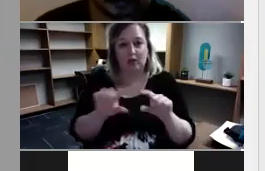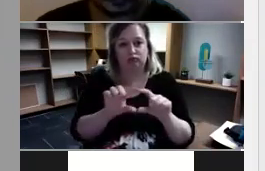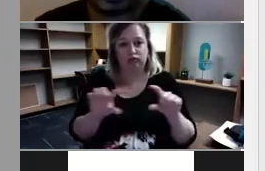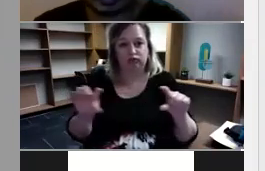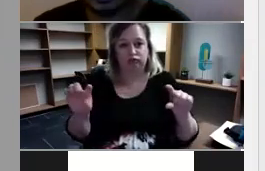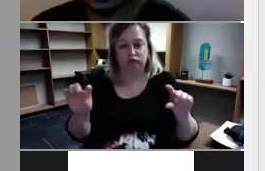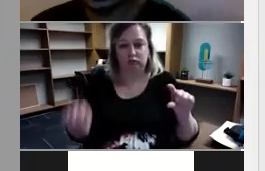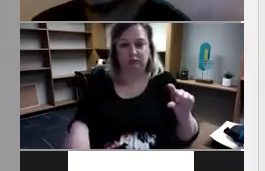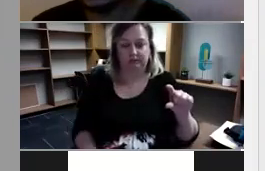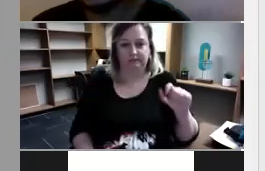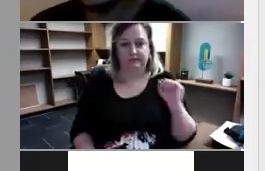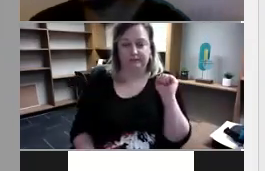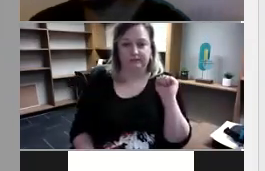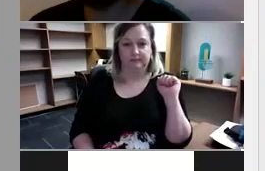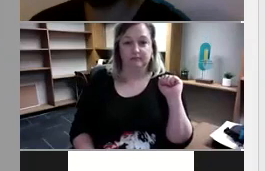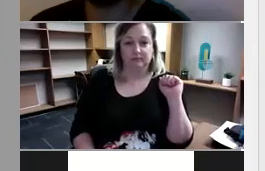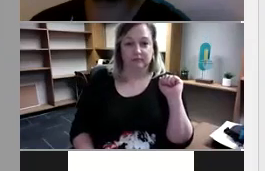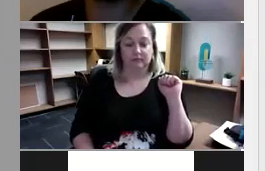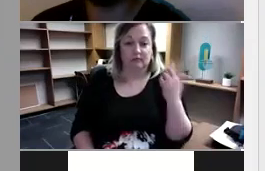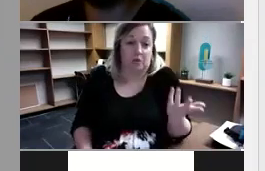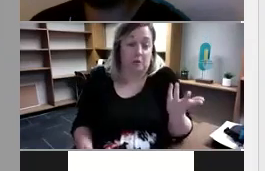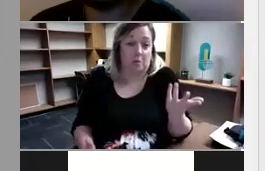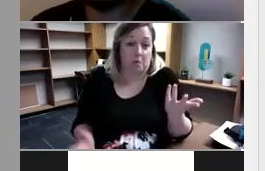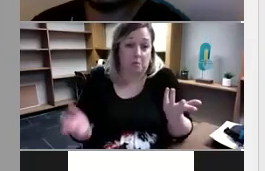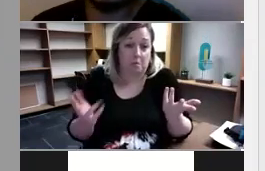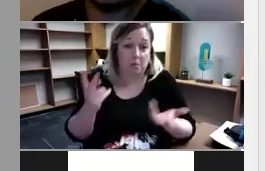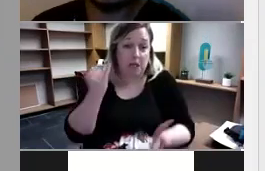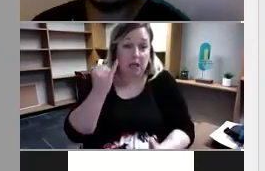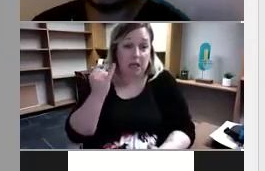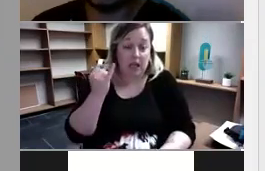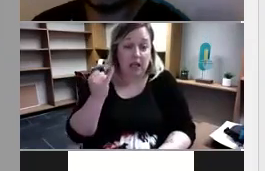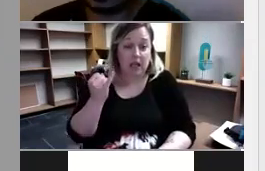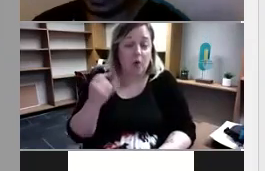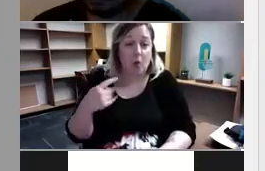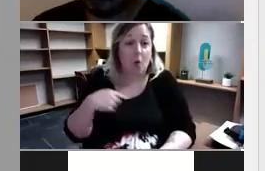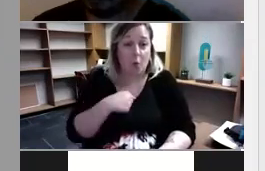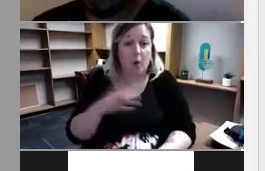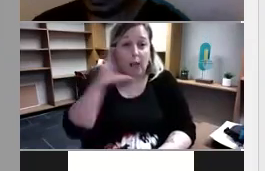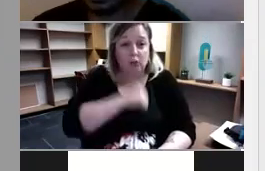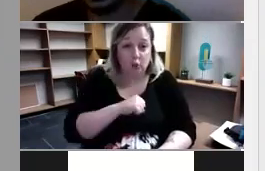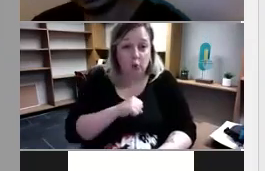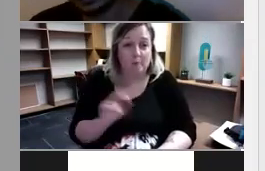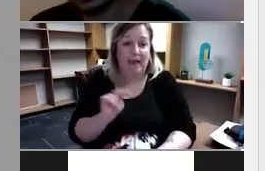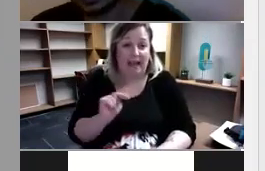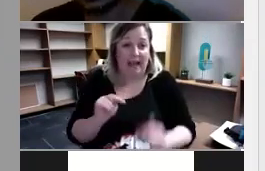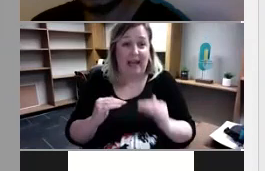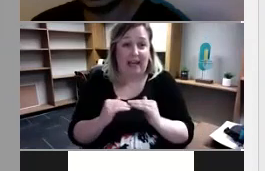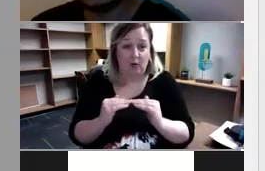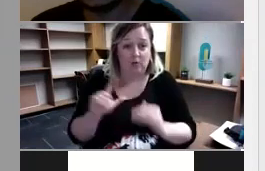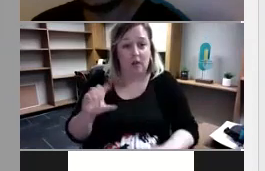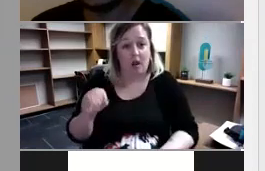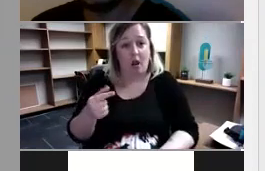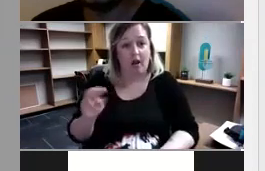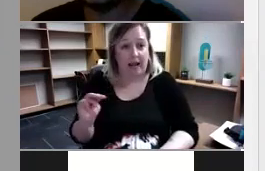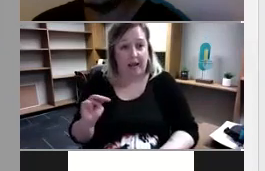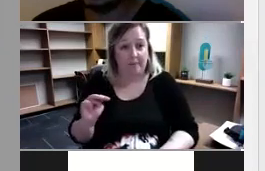of 1. Now here, let's say that we are assuming n equals to log of m. In that scenario, we